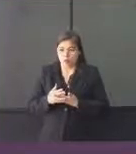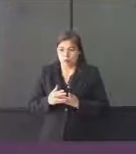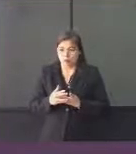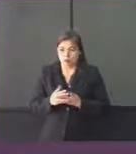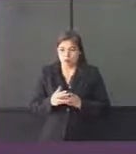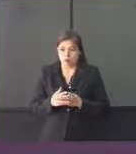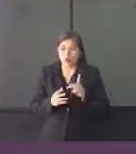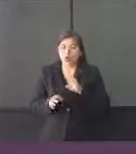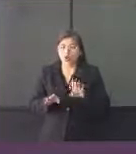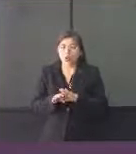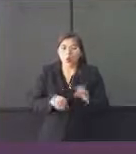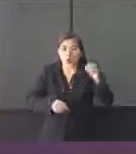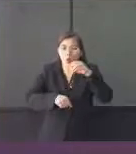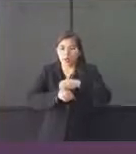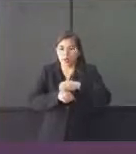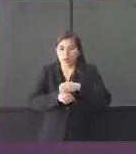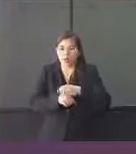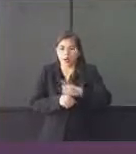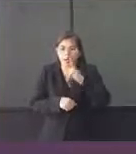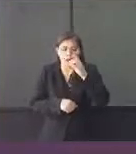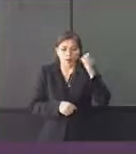violence, it's like